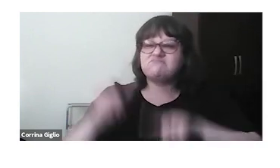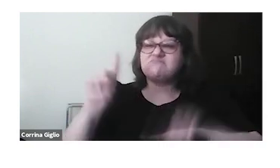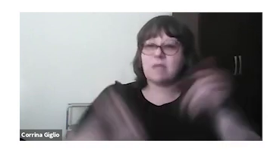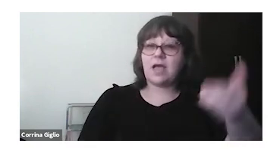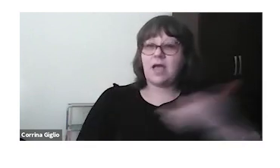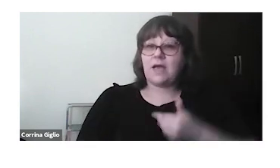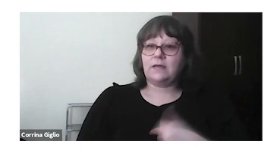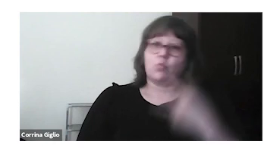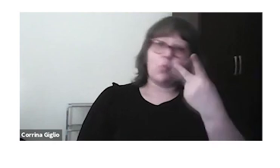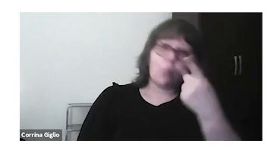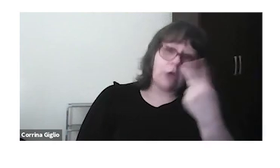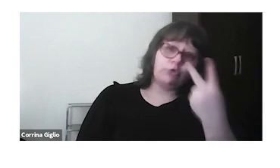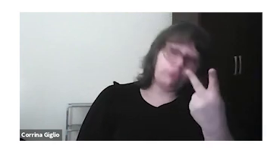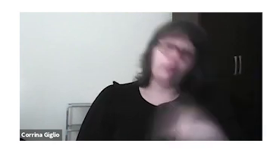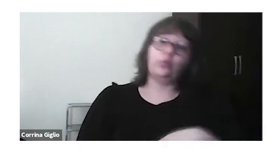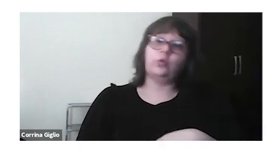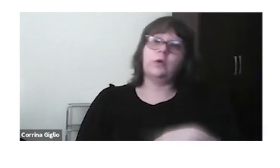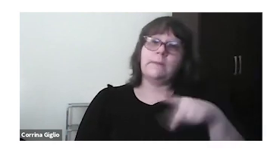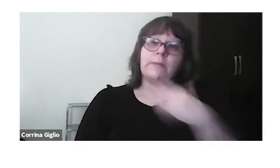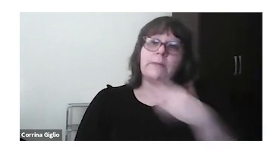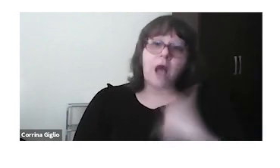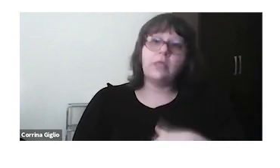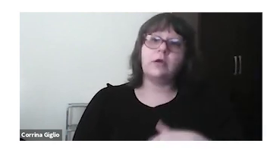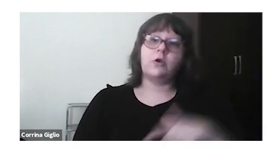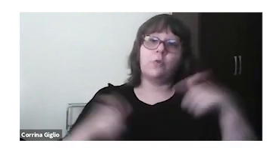like one or two Black models or one or two fat models,